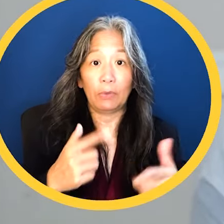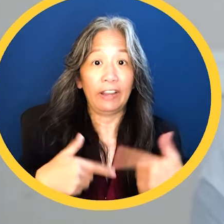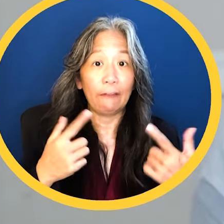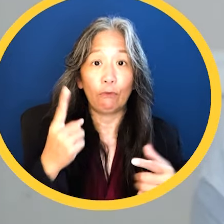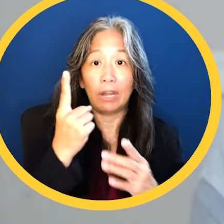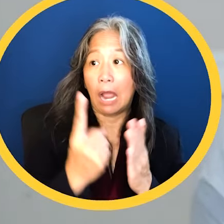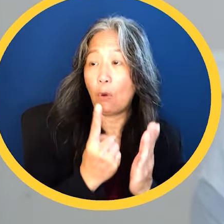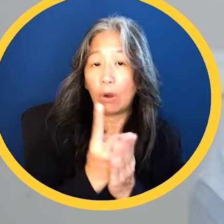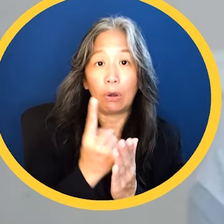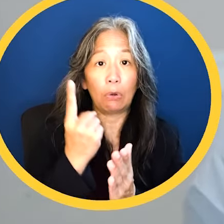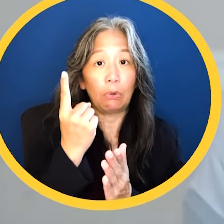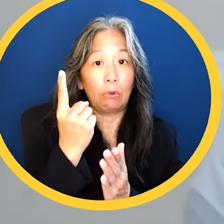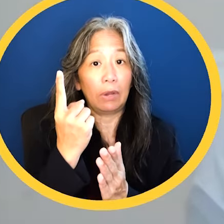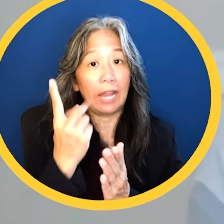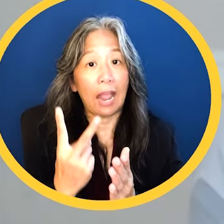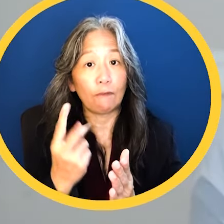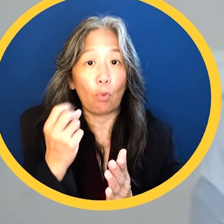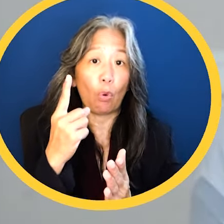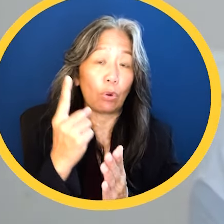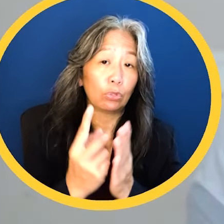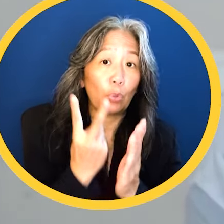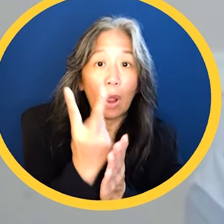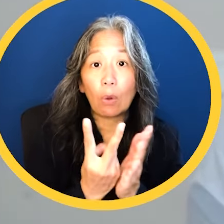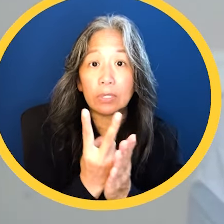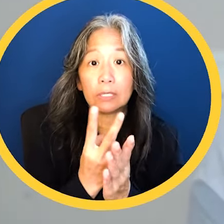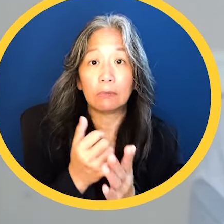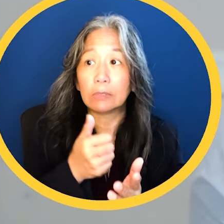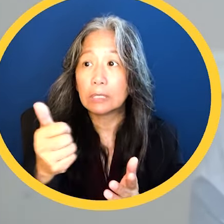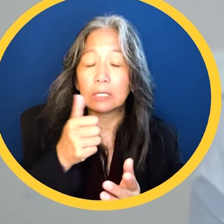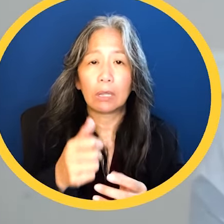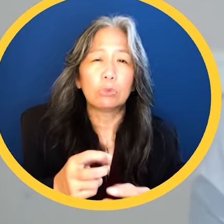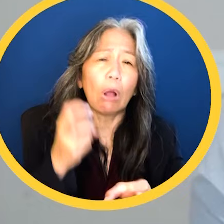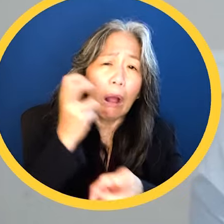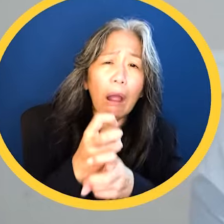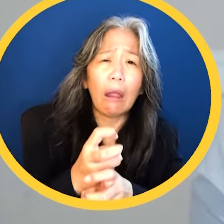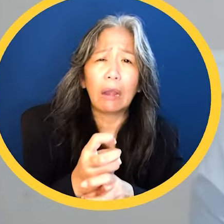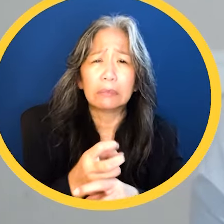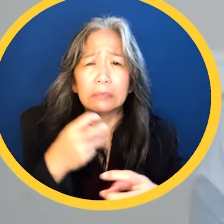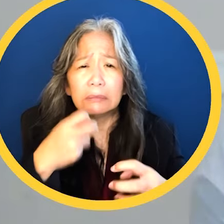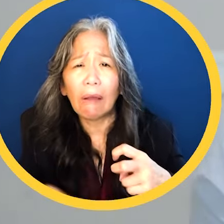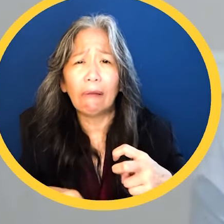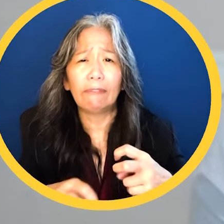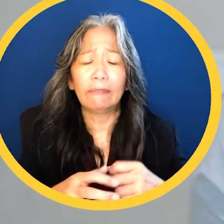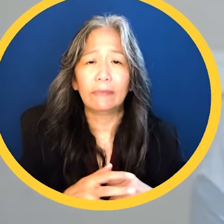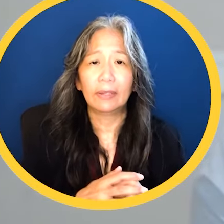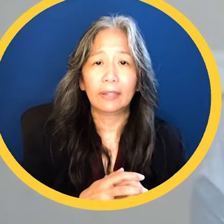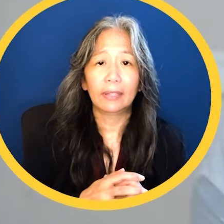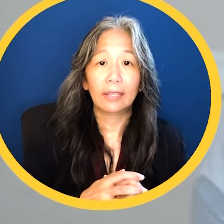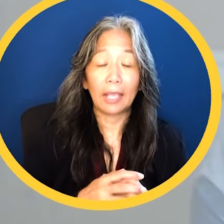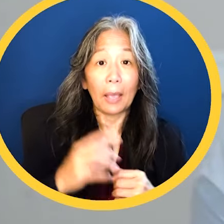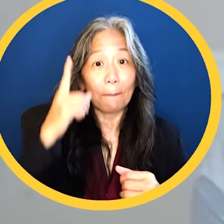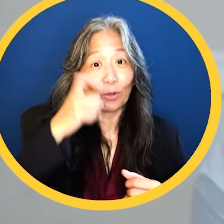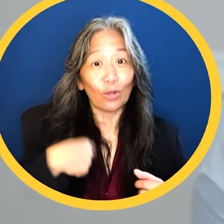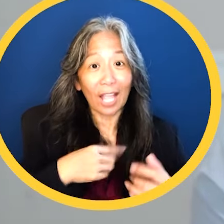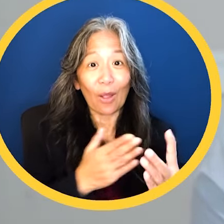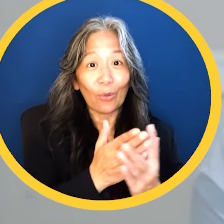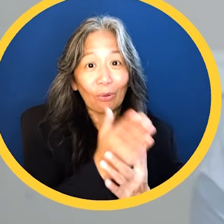that live an hour and a half, 2 hours away from the chapel, and they tell me, they're like, you know, it's hard, it's